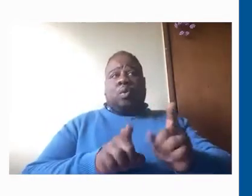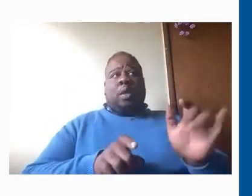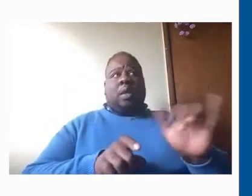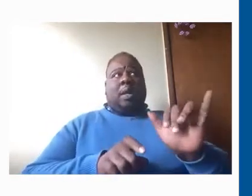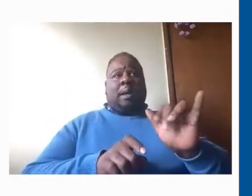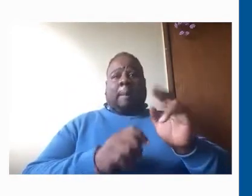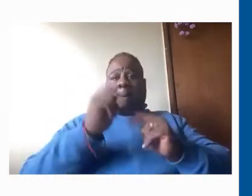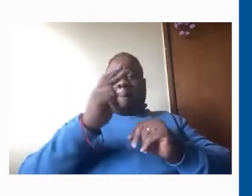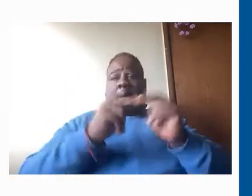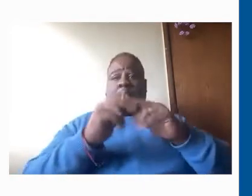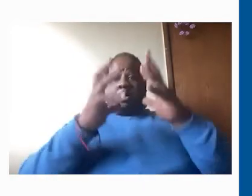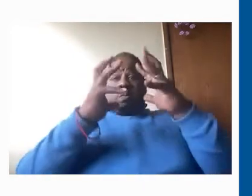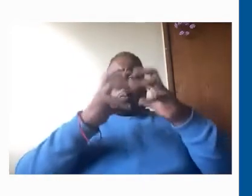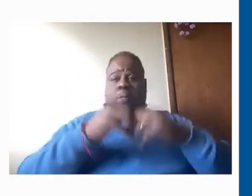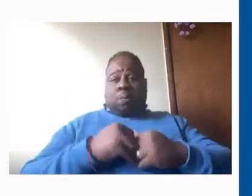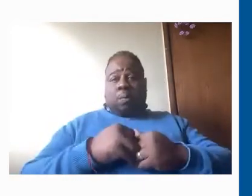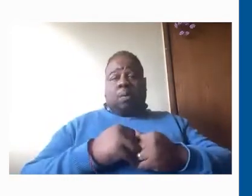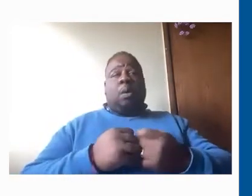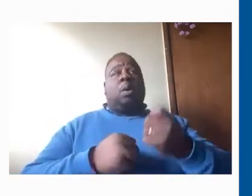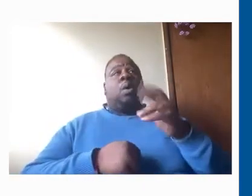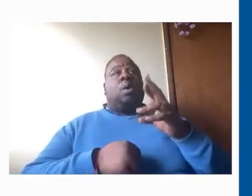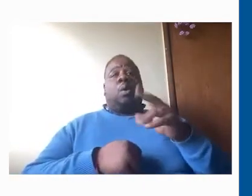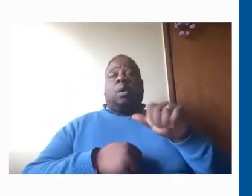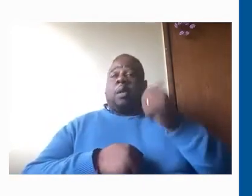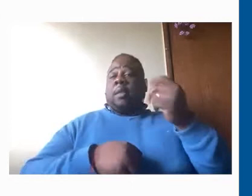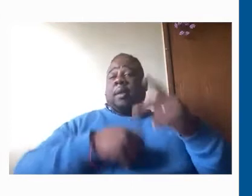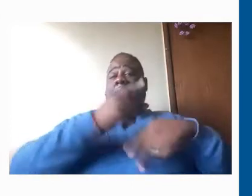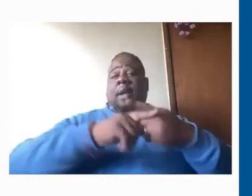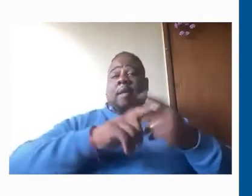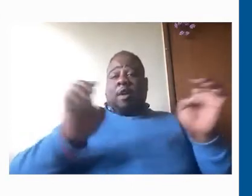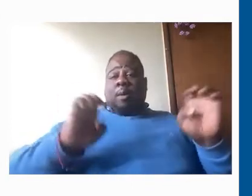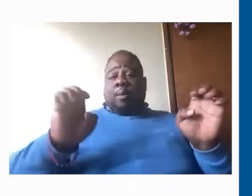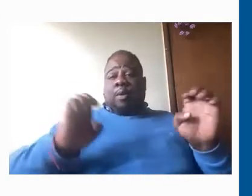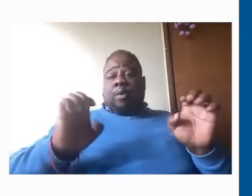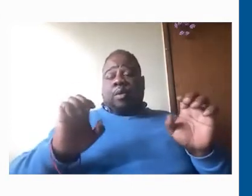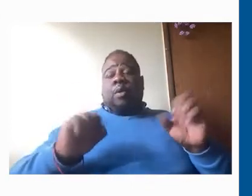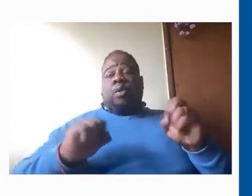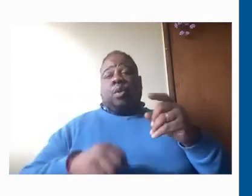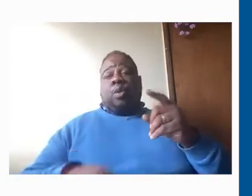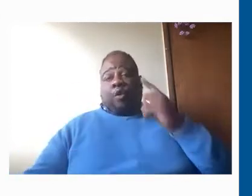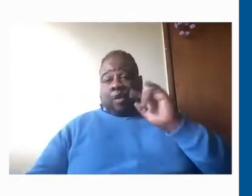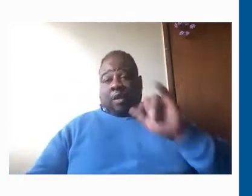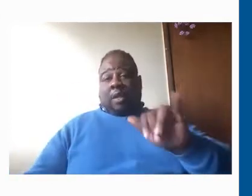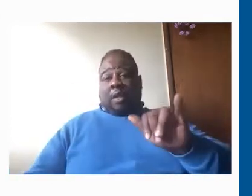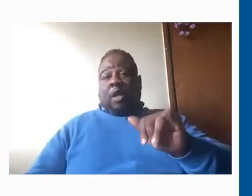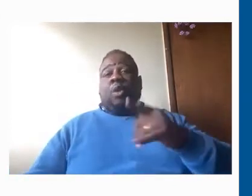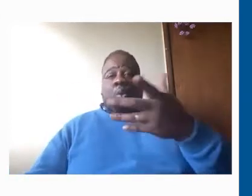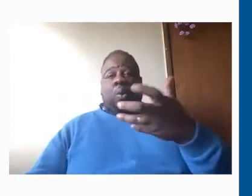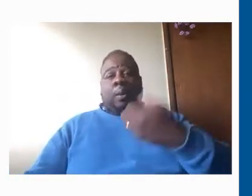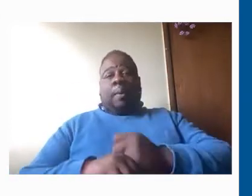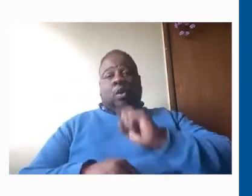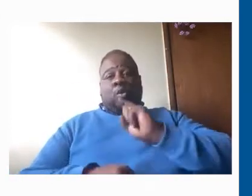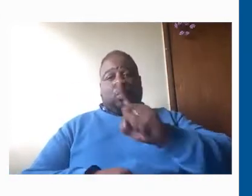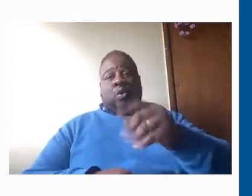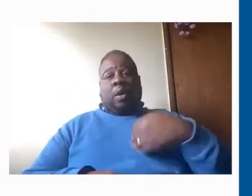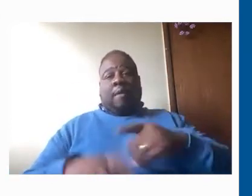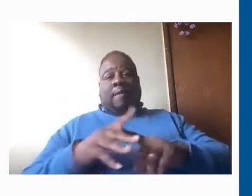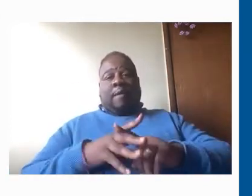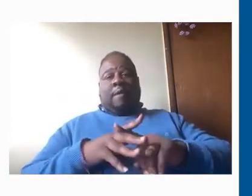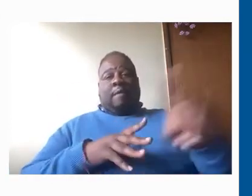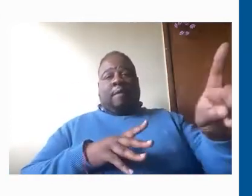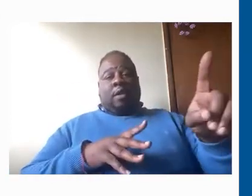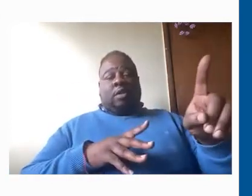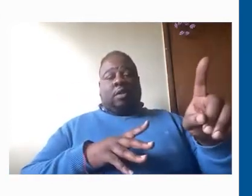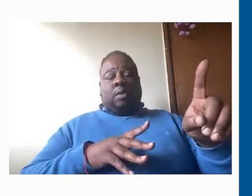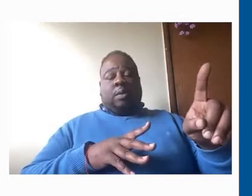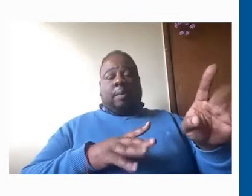collapse or other types of emergencies. So for that, you want to have an evacuation an